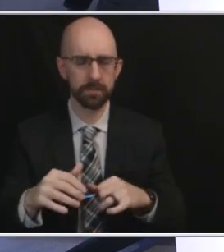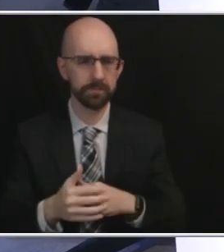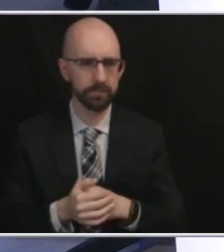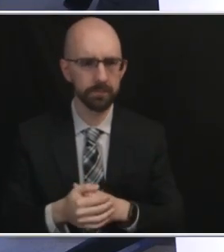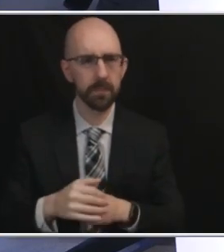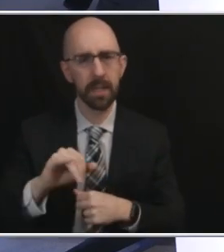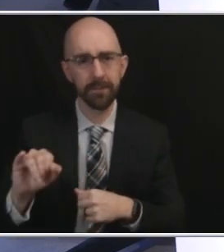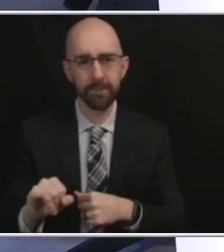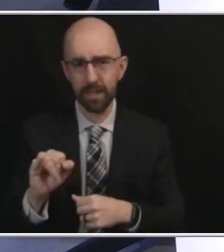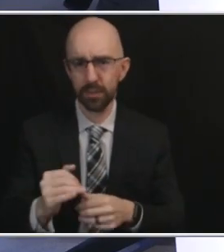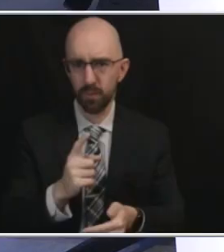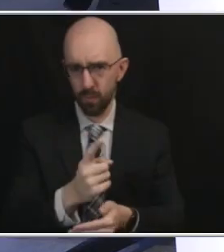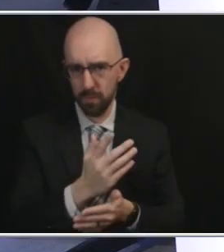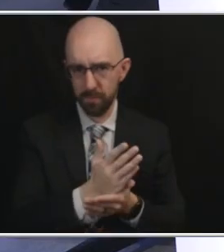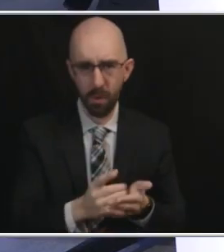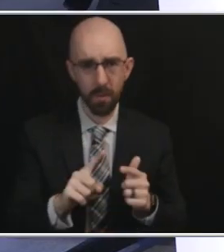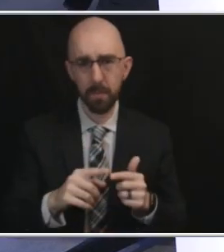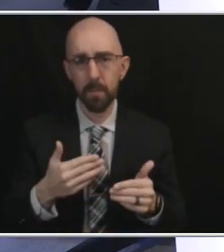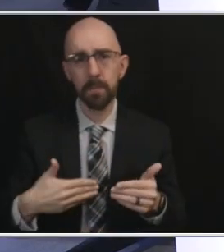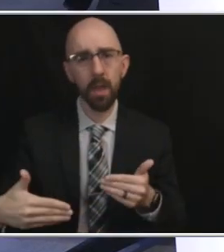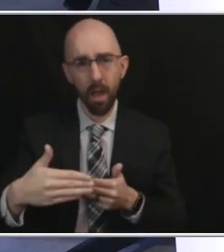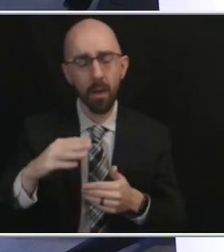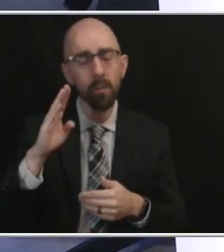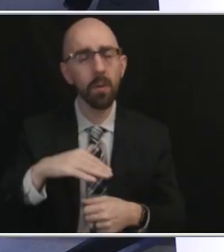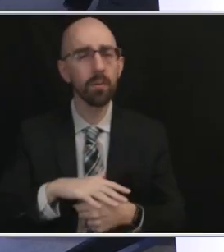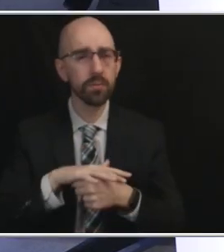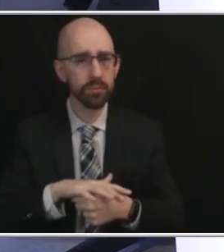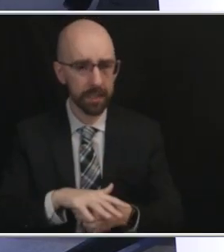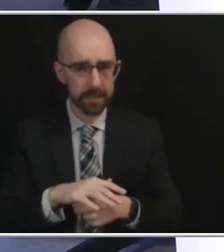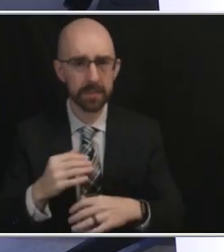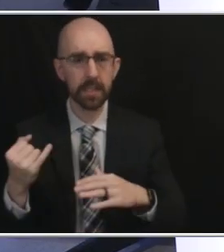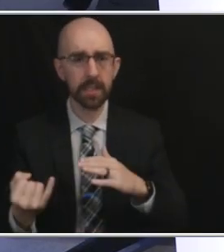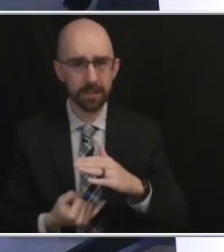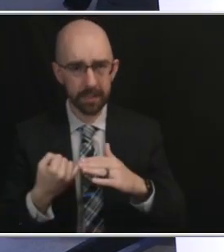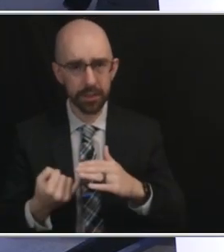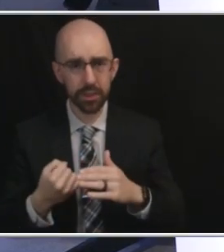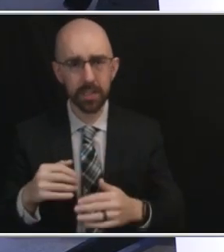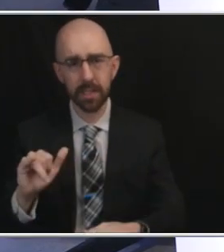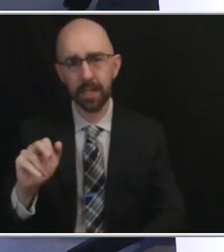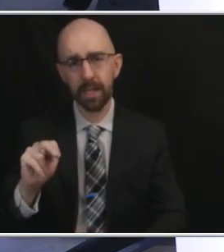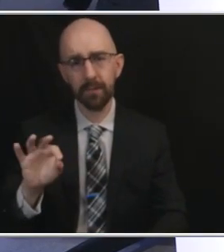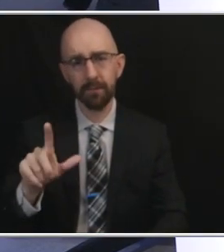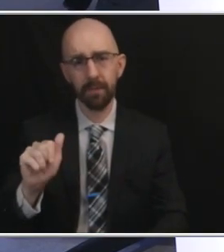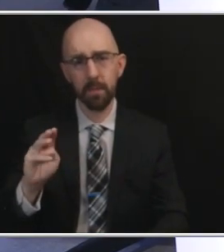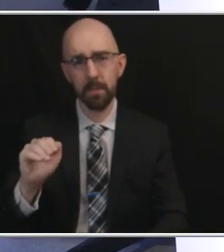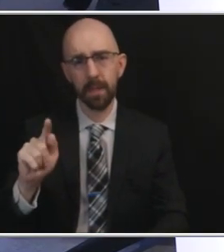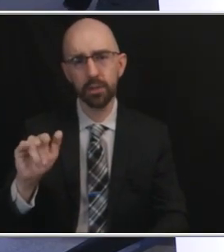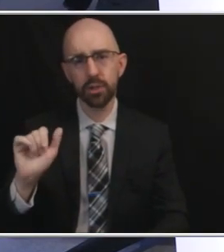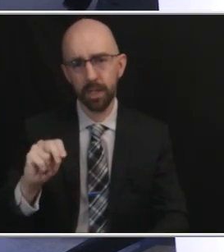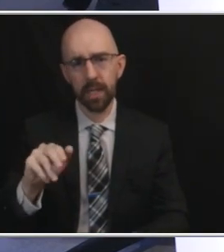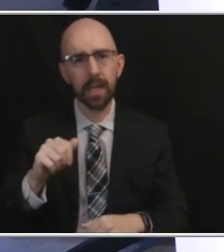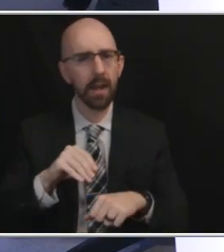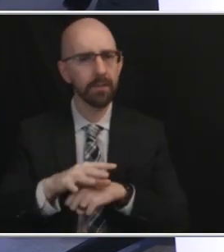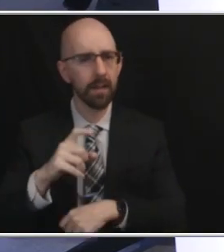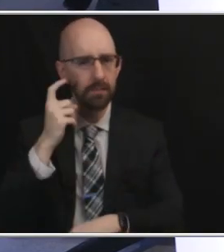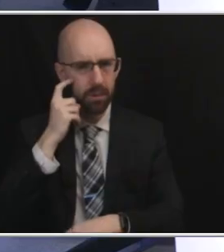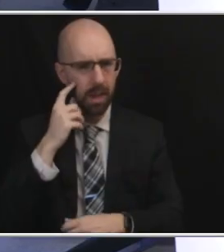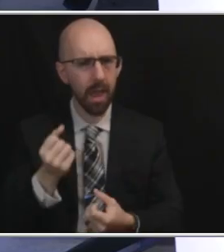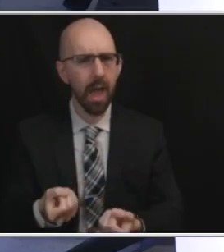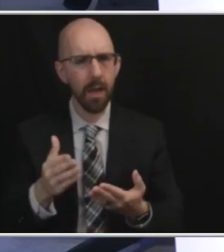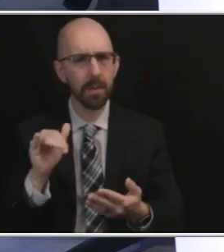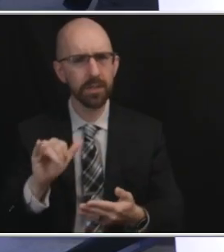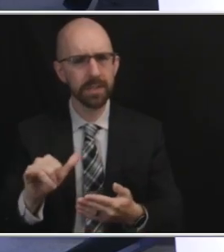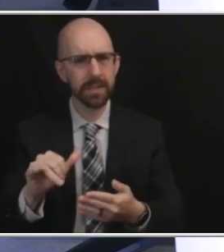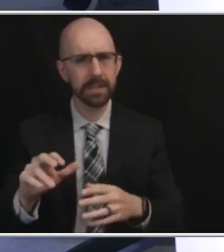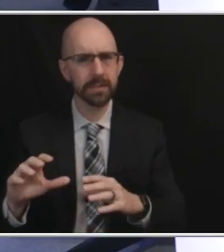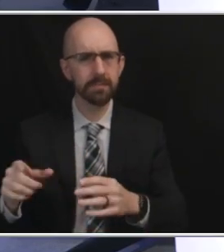but beyond that, we know that stress, isolation, inflammation can affect the brain. Dr. Hahn, how much of this alleged aging is